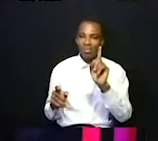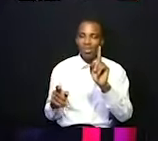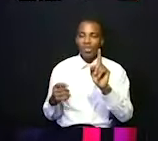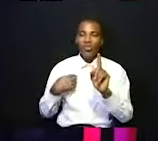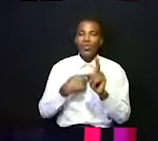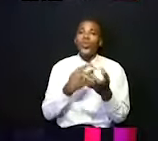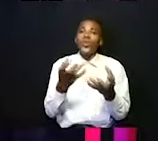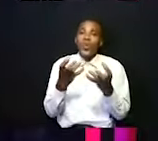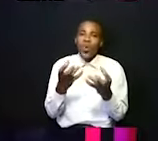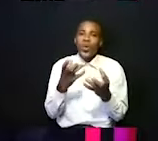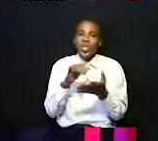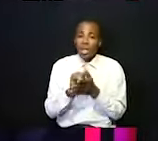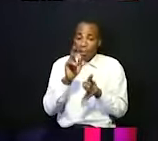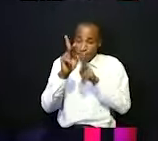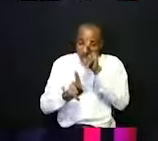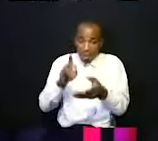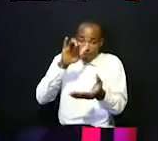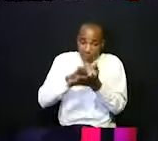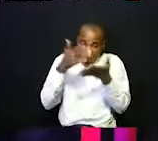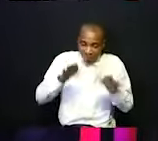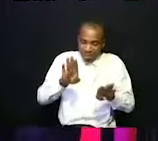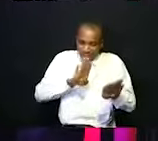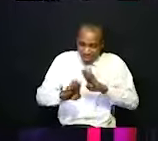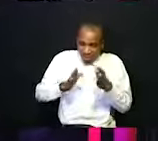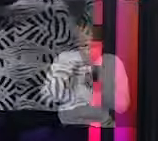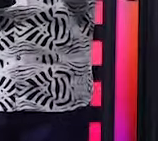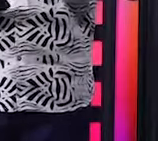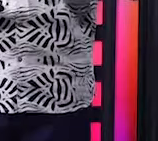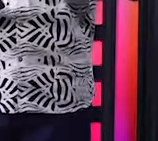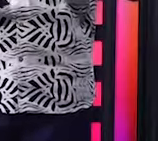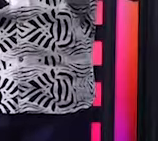radiation that comes from their marital line.